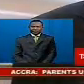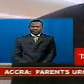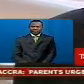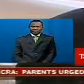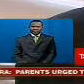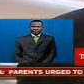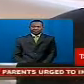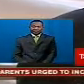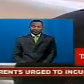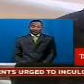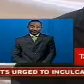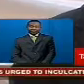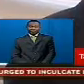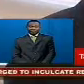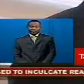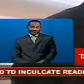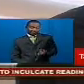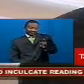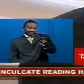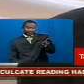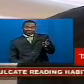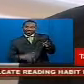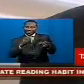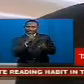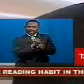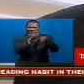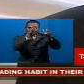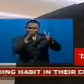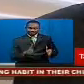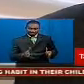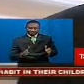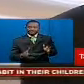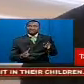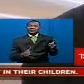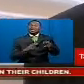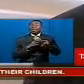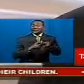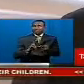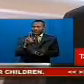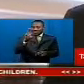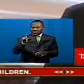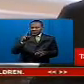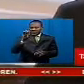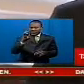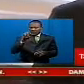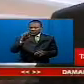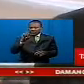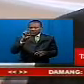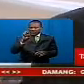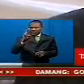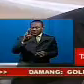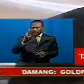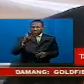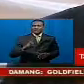Mr. Peter Zwenis is hereby duly declared elected the Vice